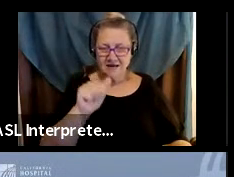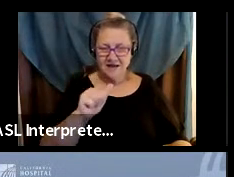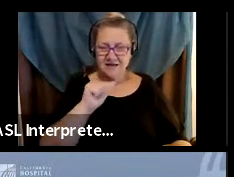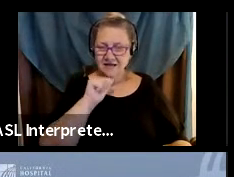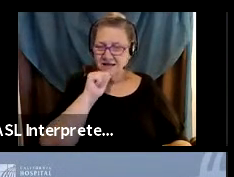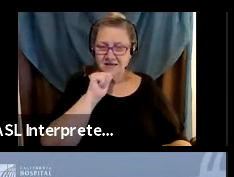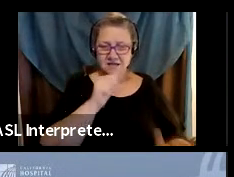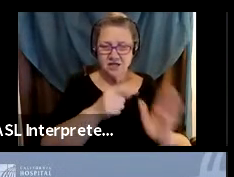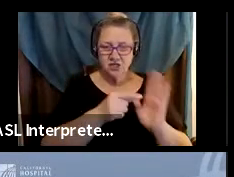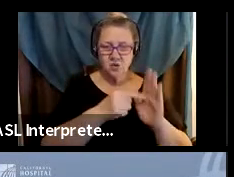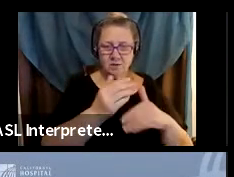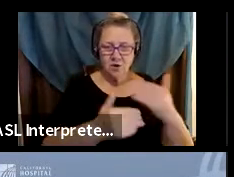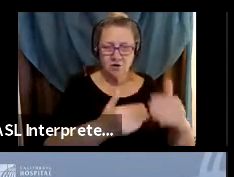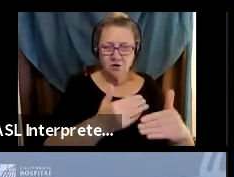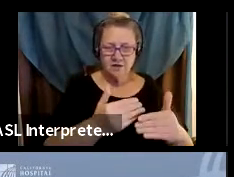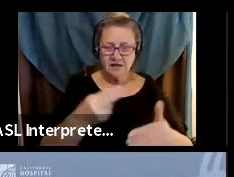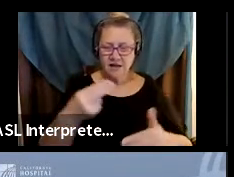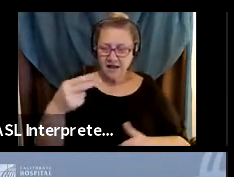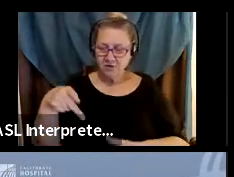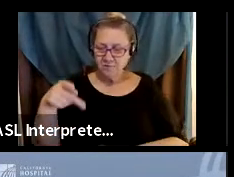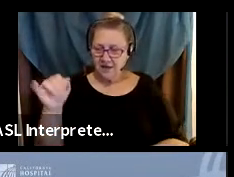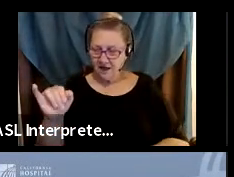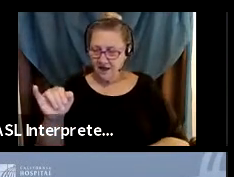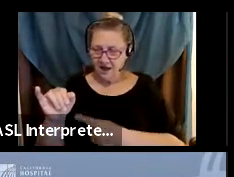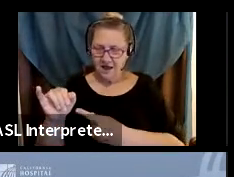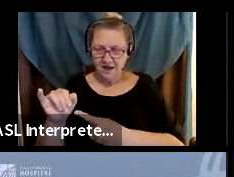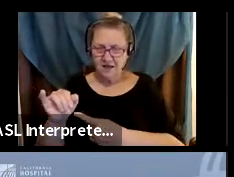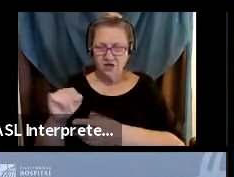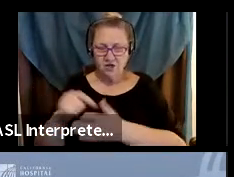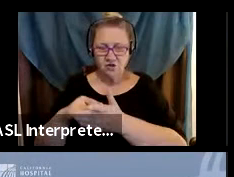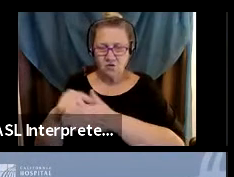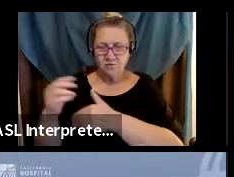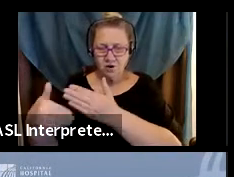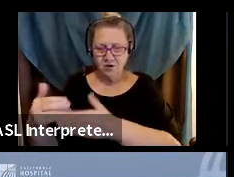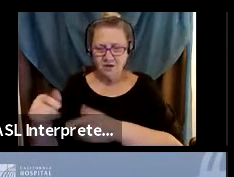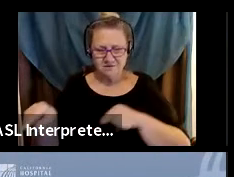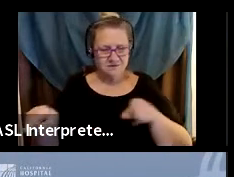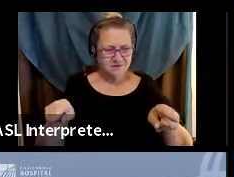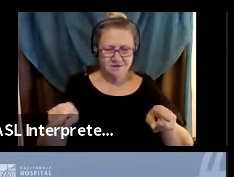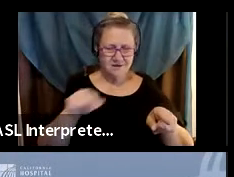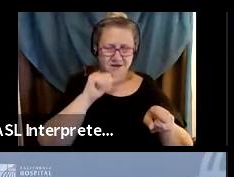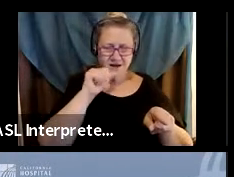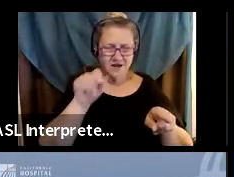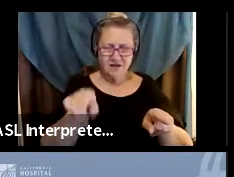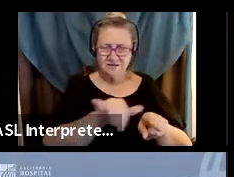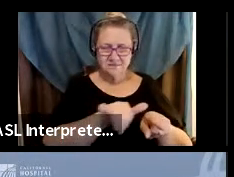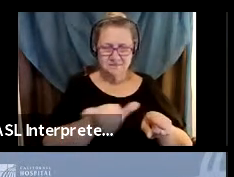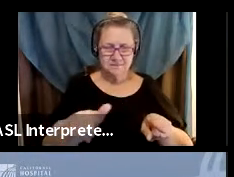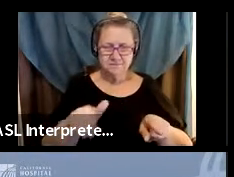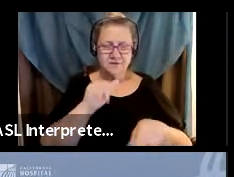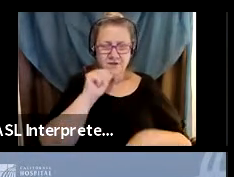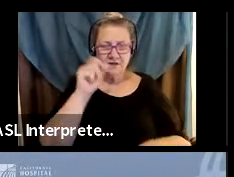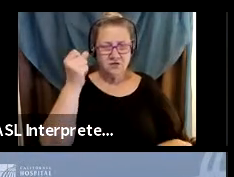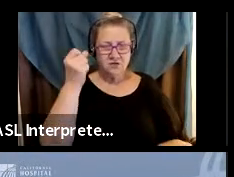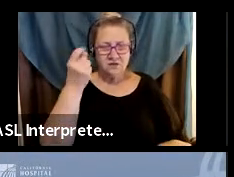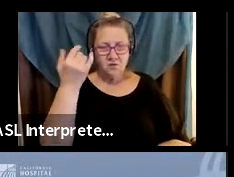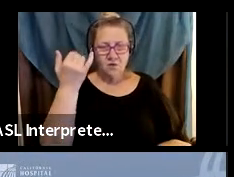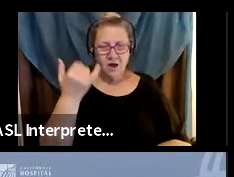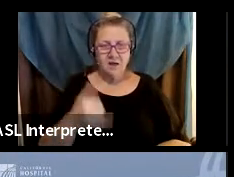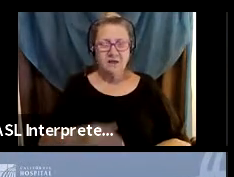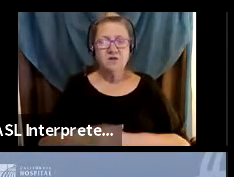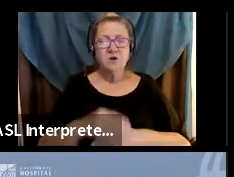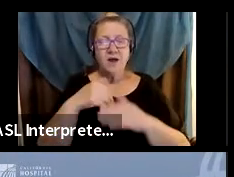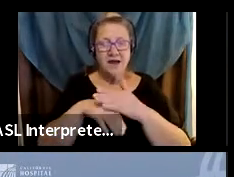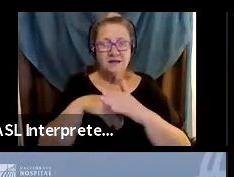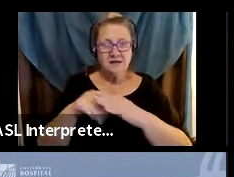data is, and what that means is happening. And I think, my assumption would be it really goes to the access barriers that I appreciate so